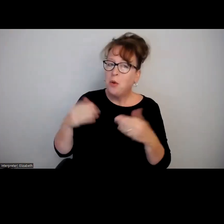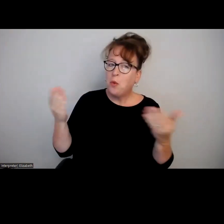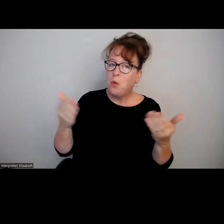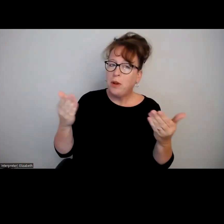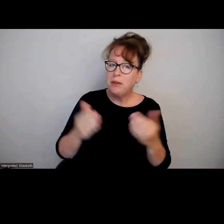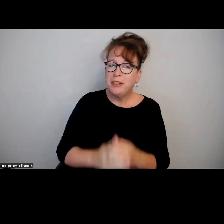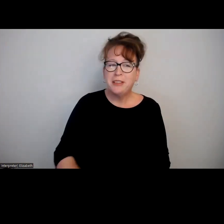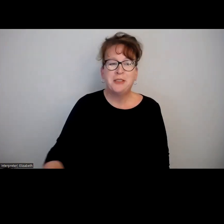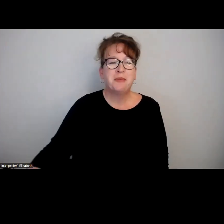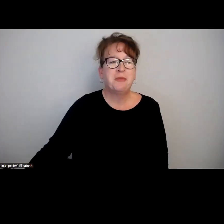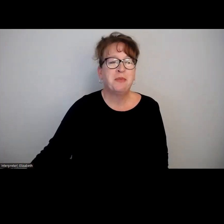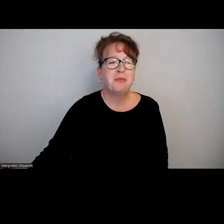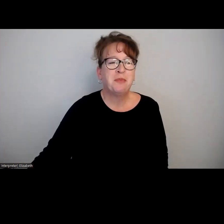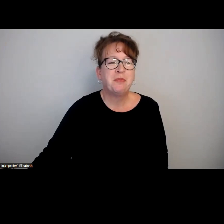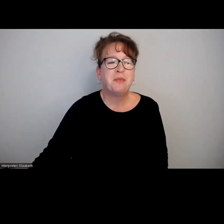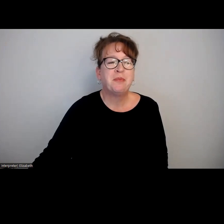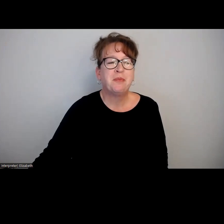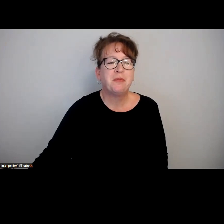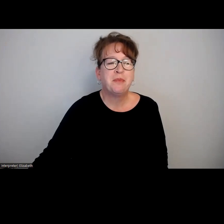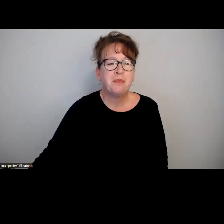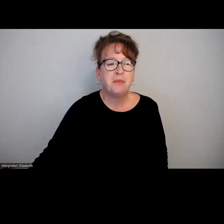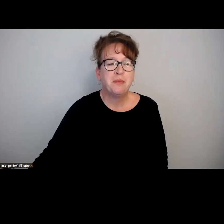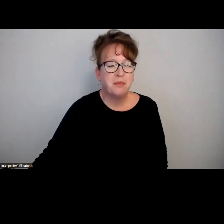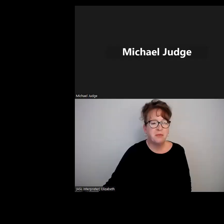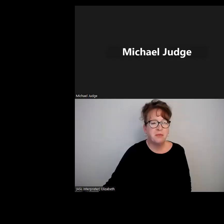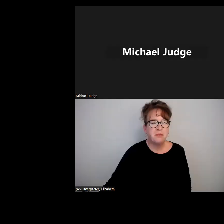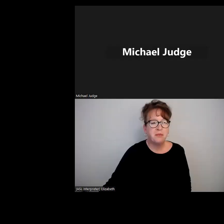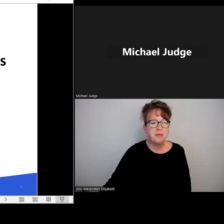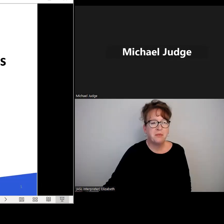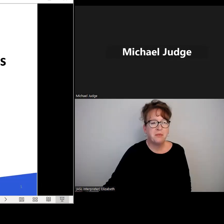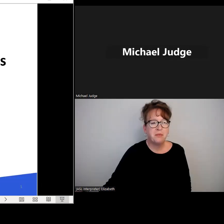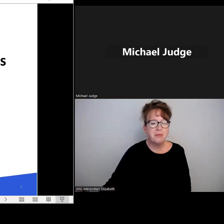going to start us off. I think Kessel is going to share the slides.